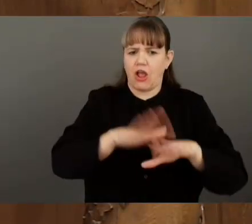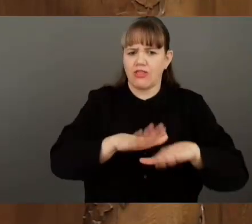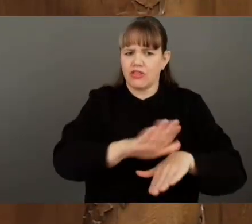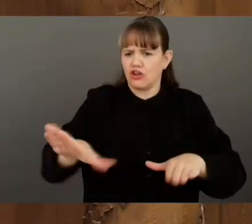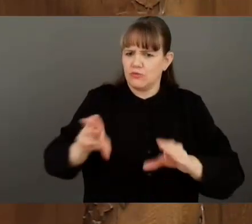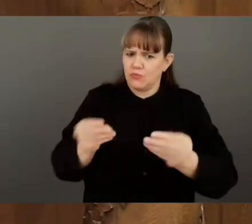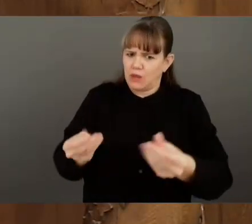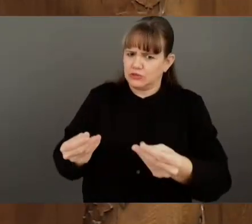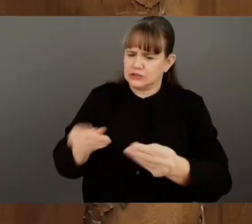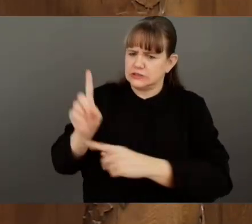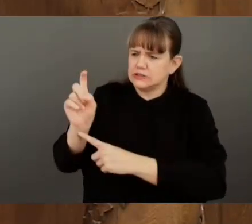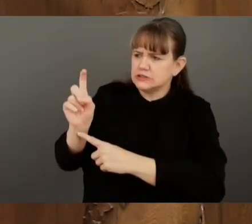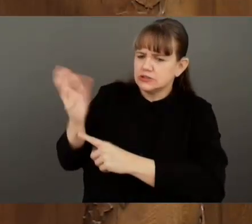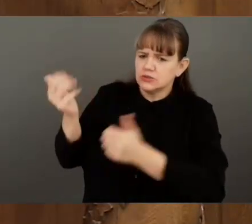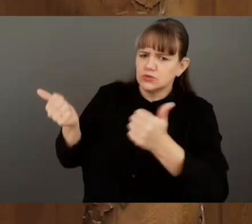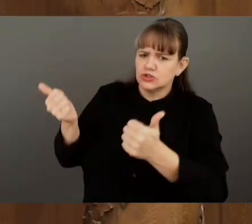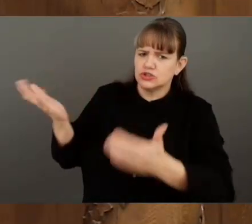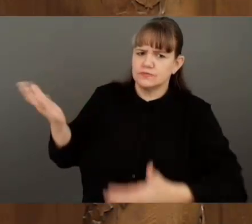Attorney General.